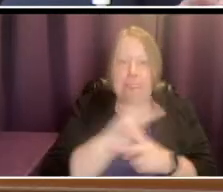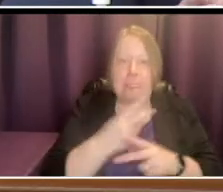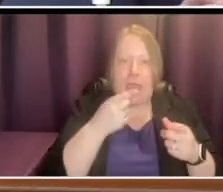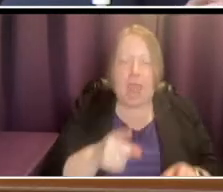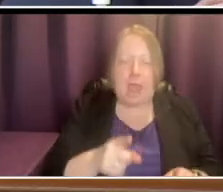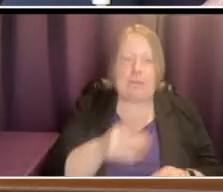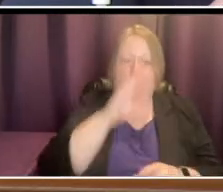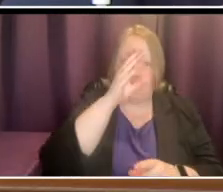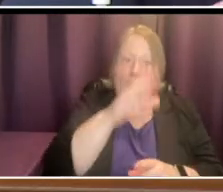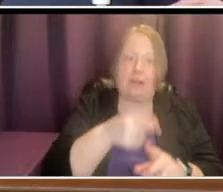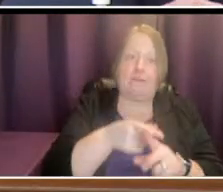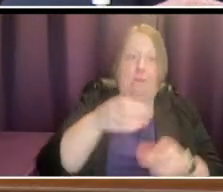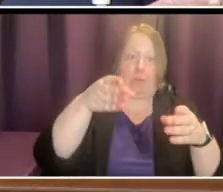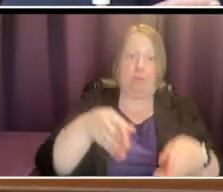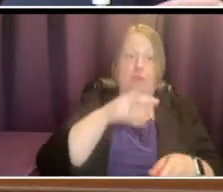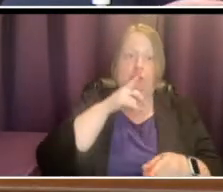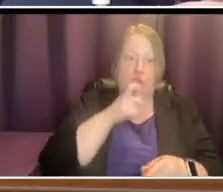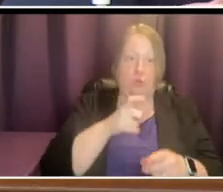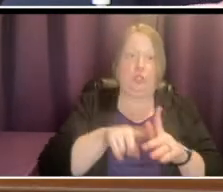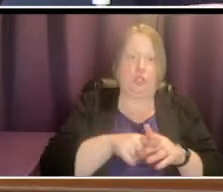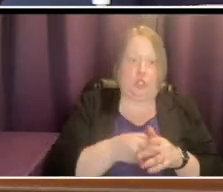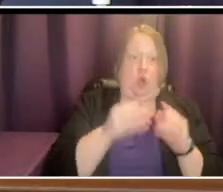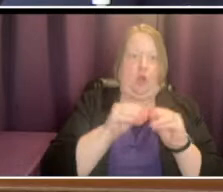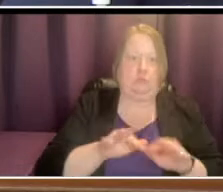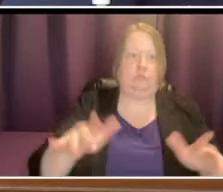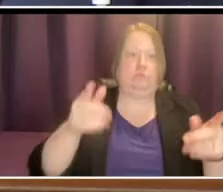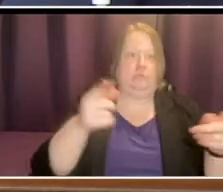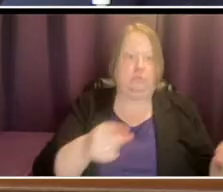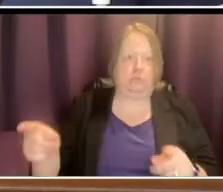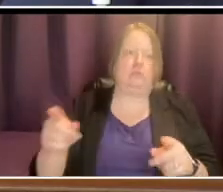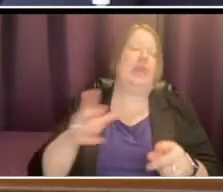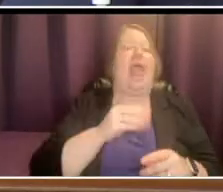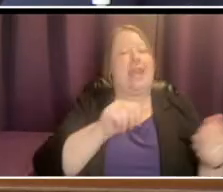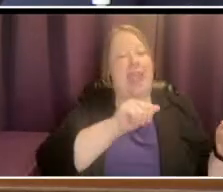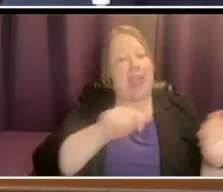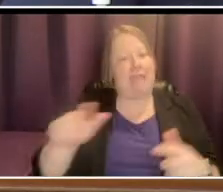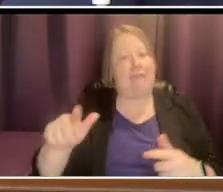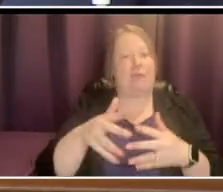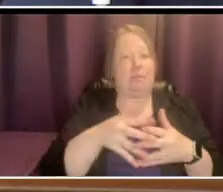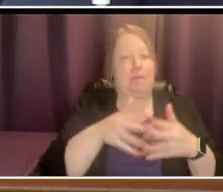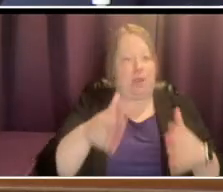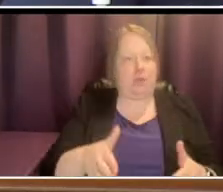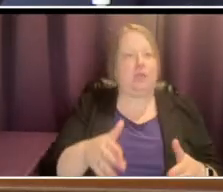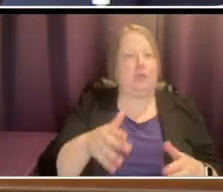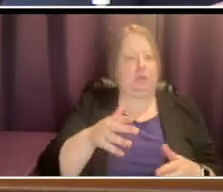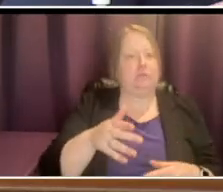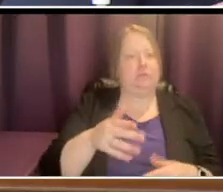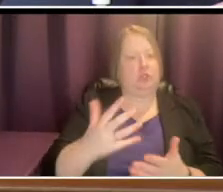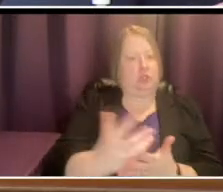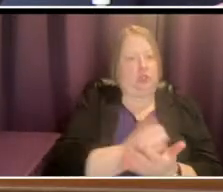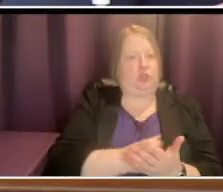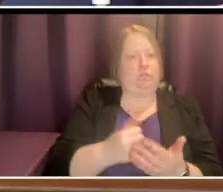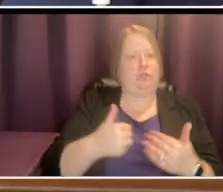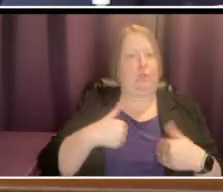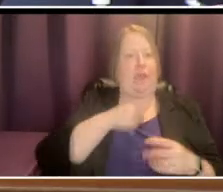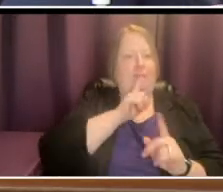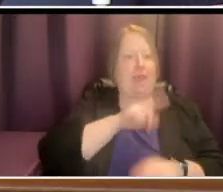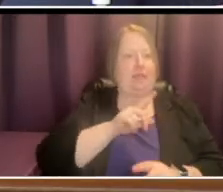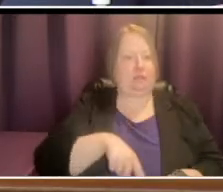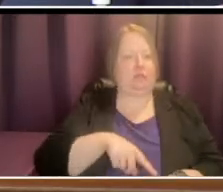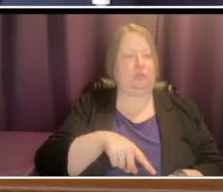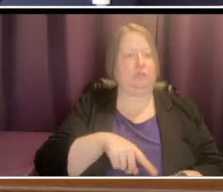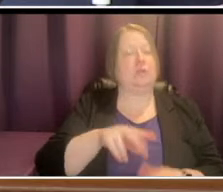every American is entitled to those answers so we can act now to protect our republic. So